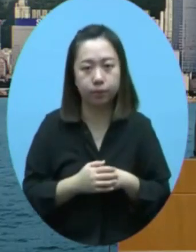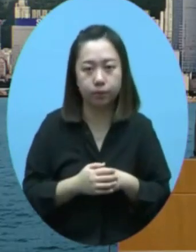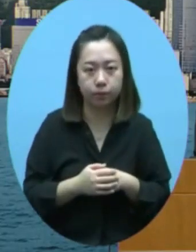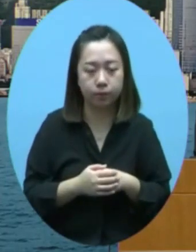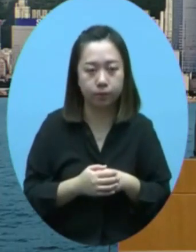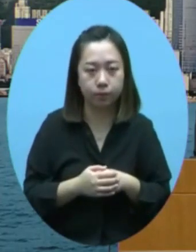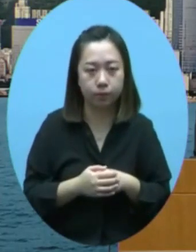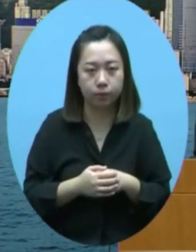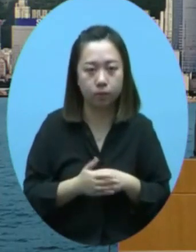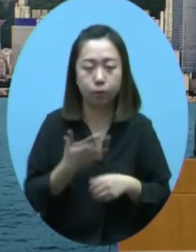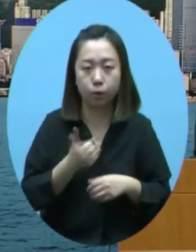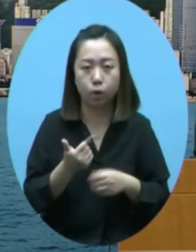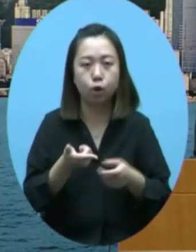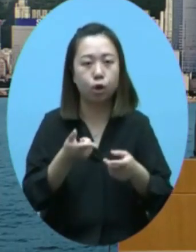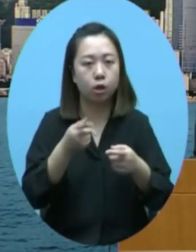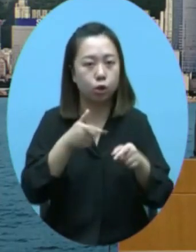please.